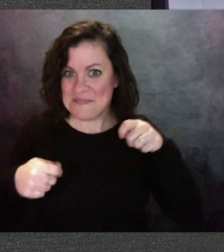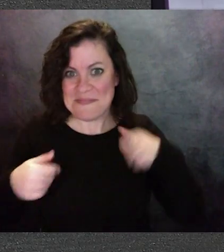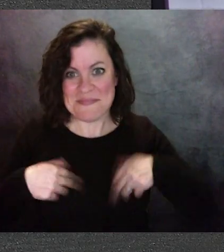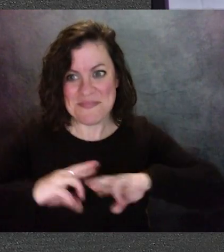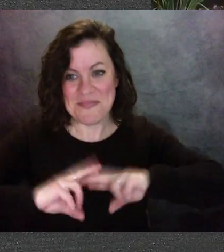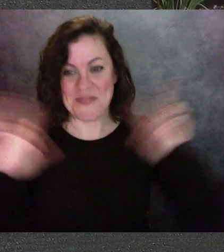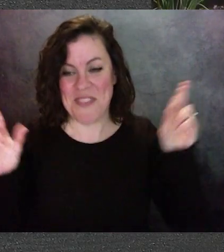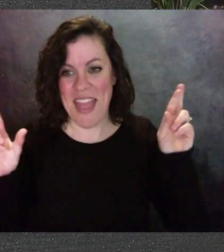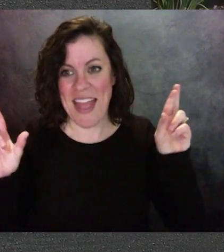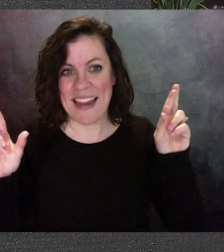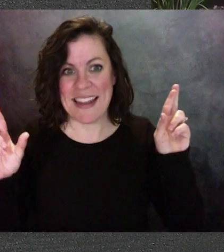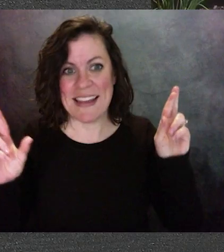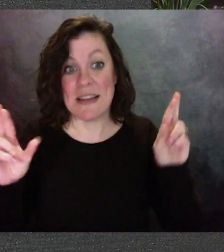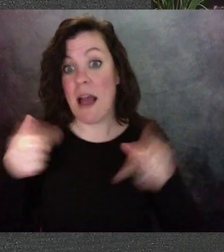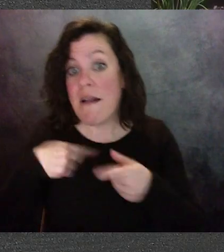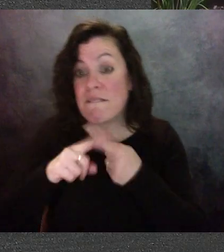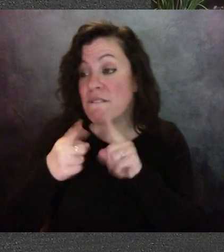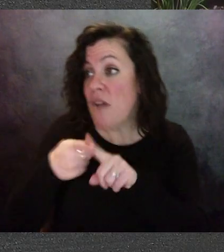some company.